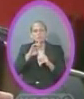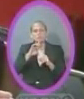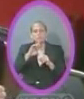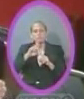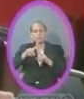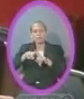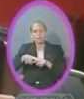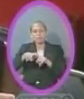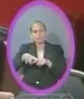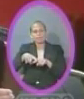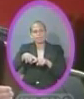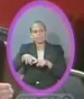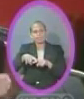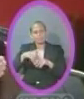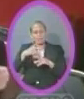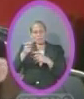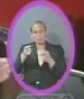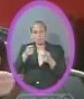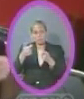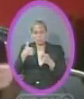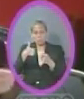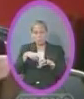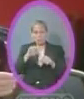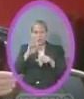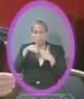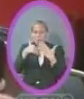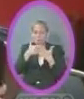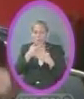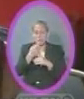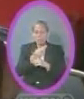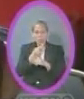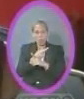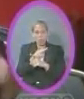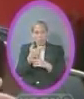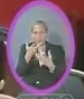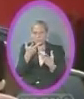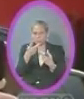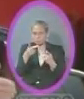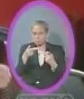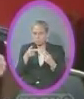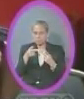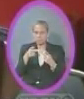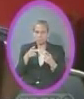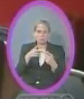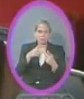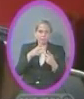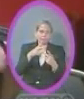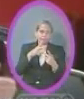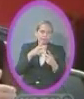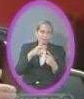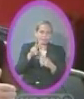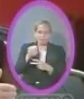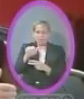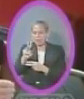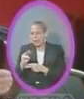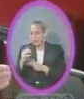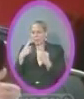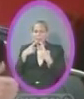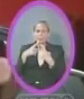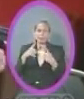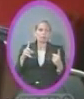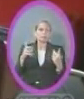or out of control. We've taken all the appropriate positions, whether it's on value-added model, on the pronouncements that we've made as